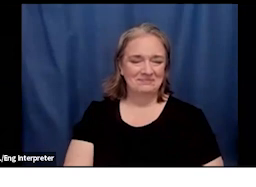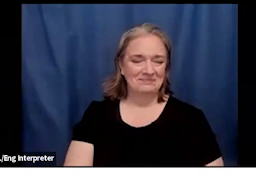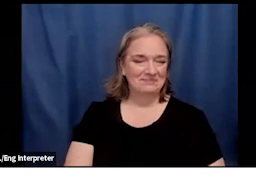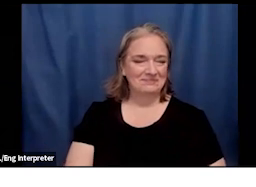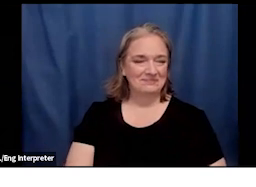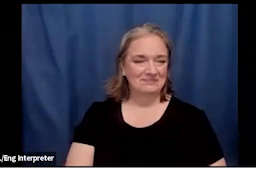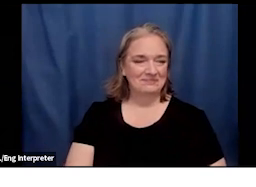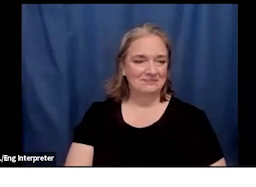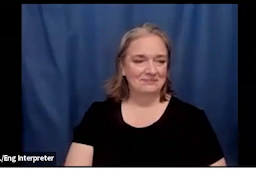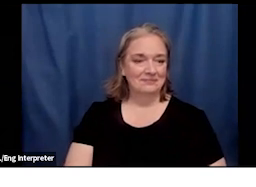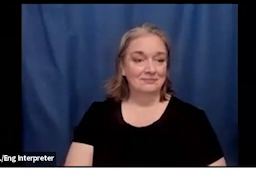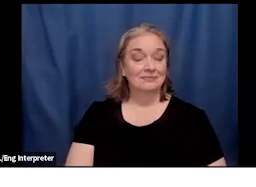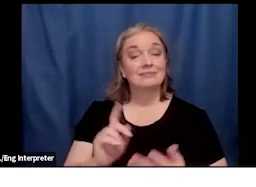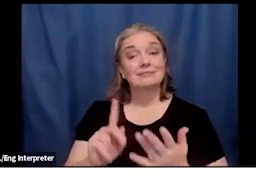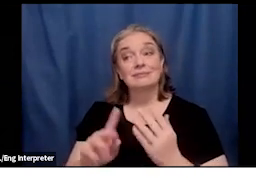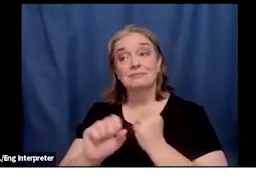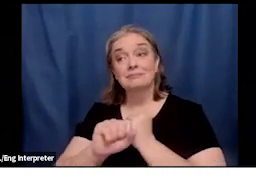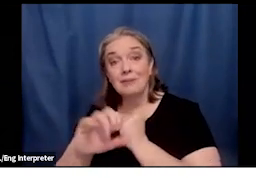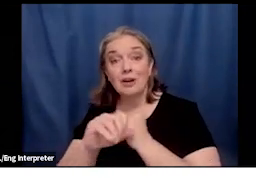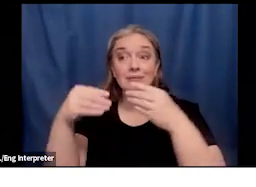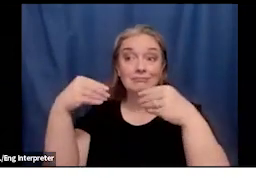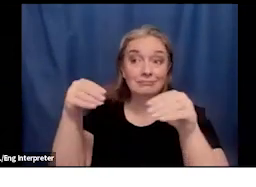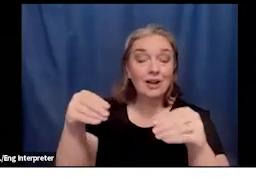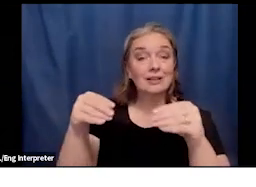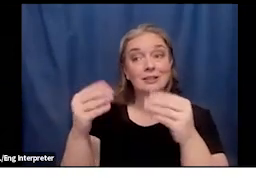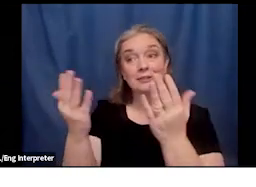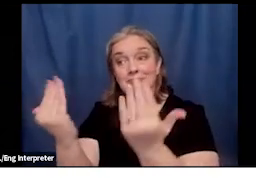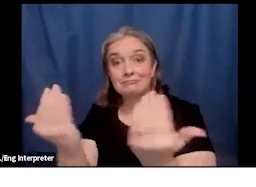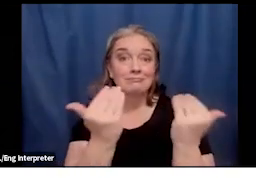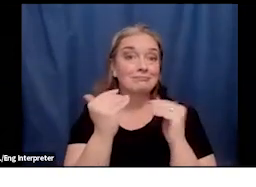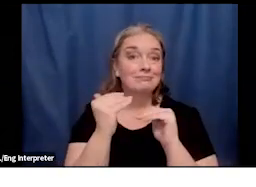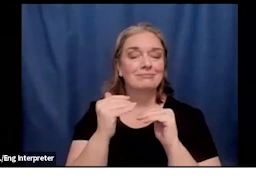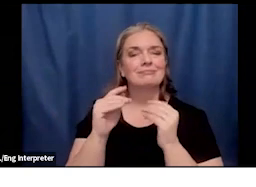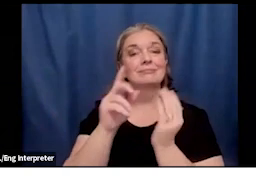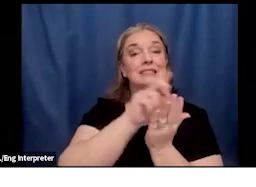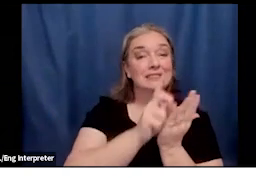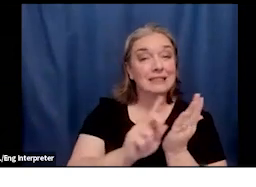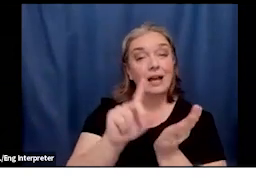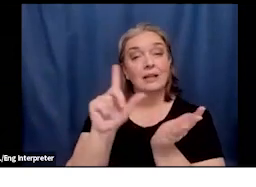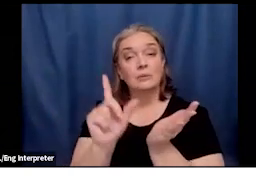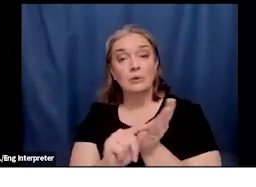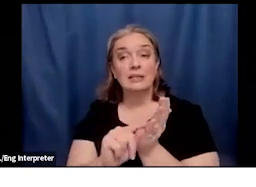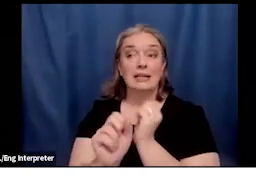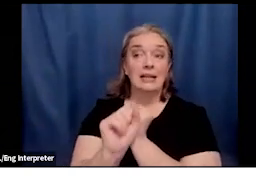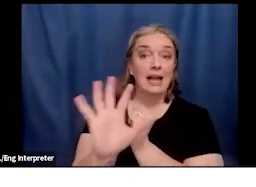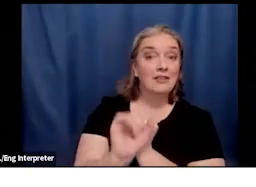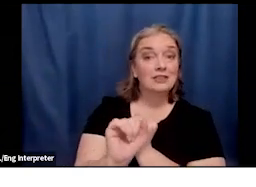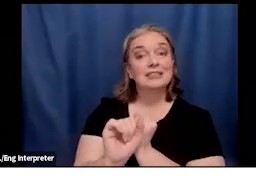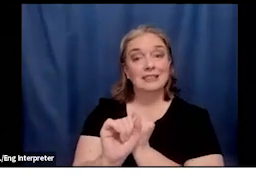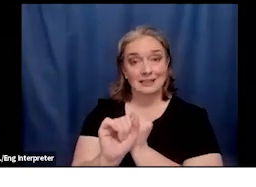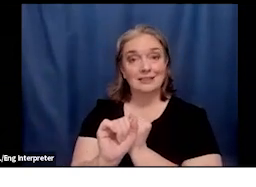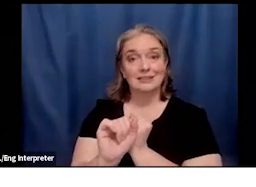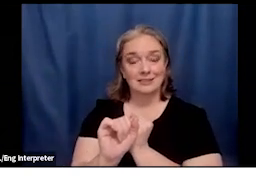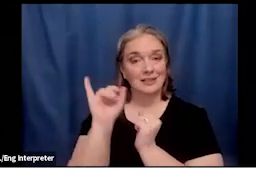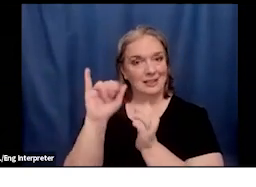funding. Marketing and promotion, and this spans from design, printing, advertising,